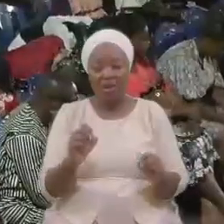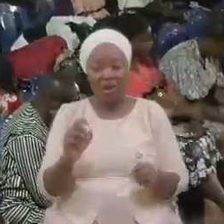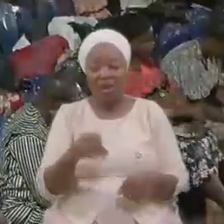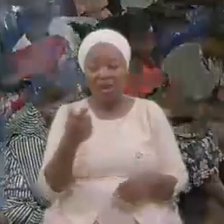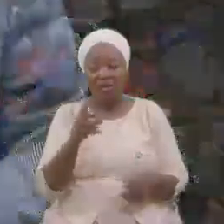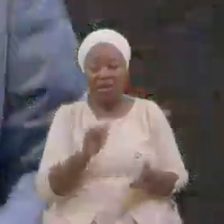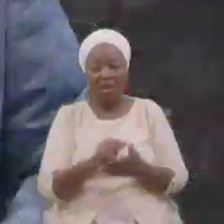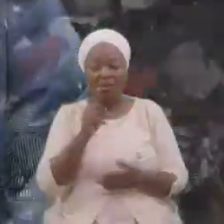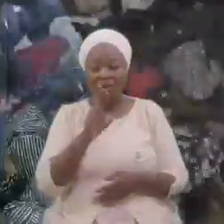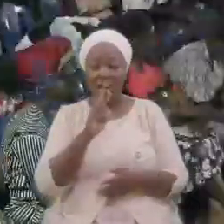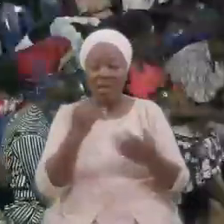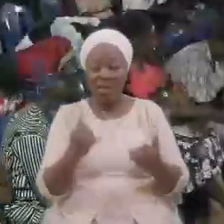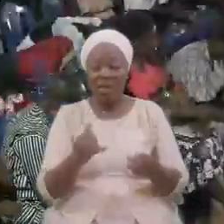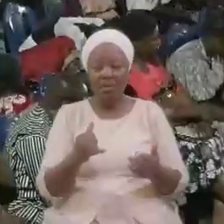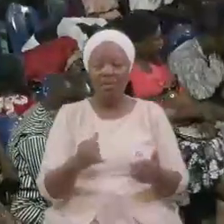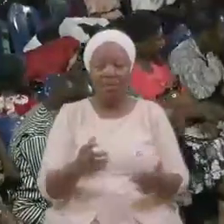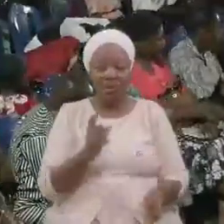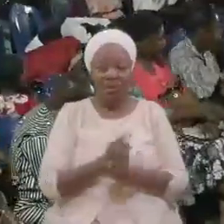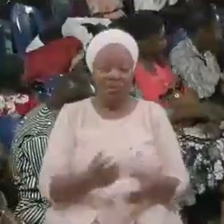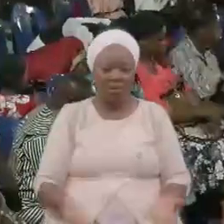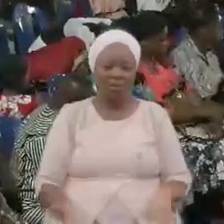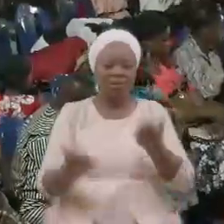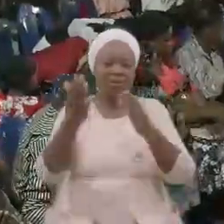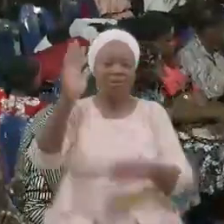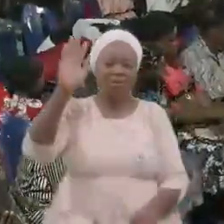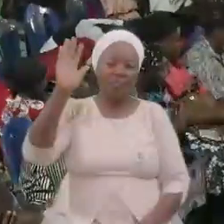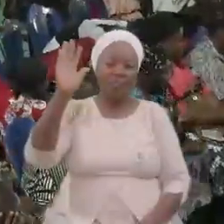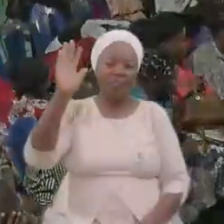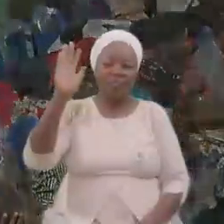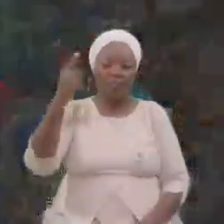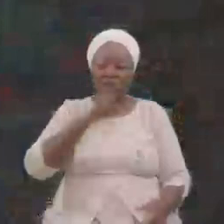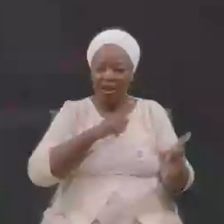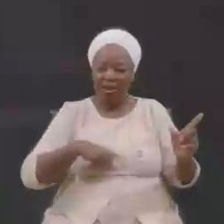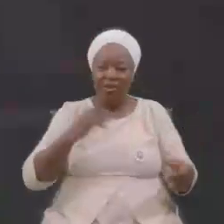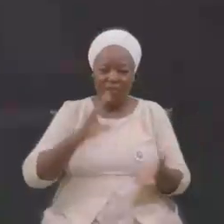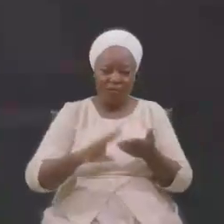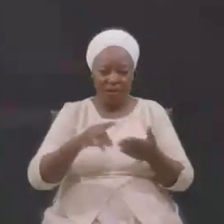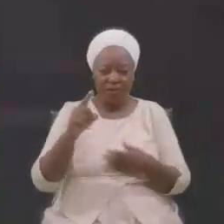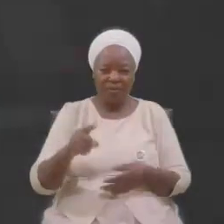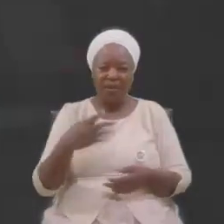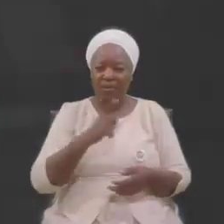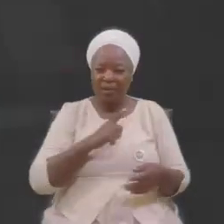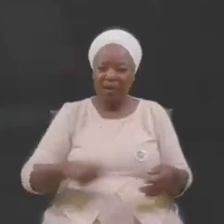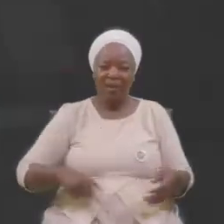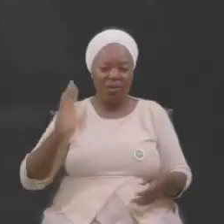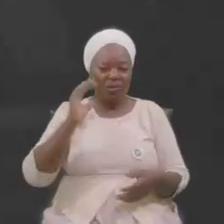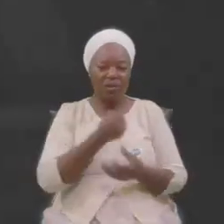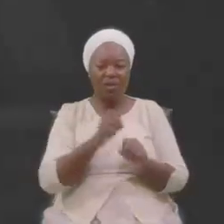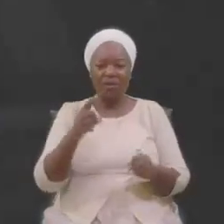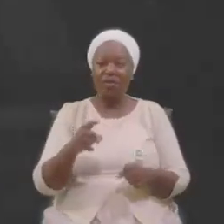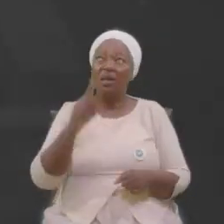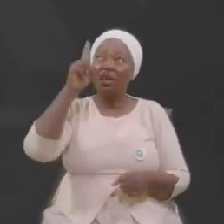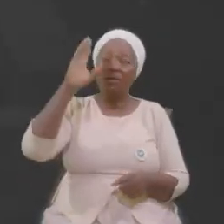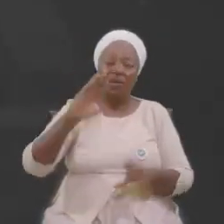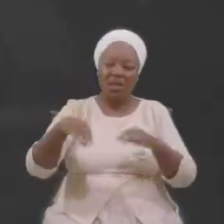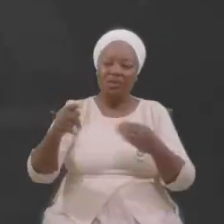are, raise up your hand. The Lord will forgive you, the Lord will save you, He'll give you